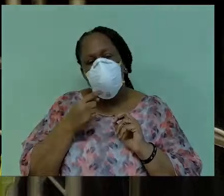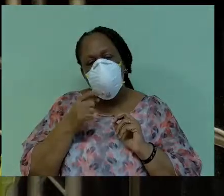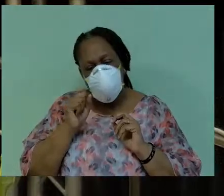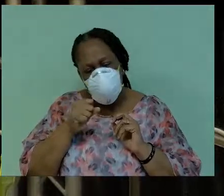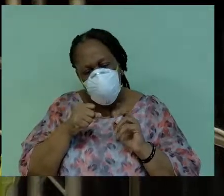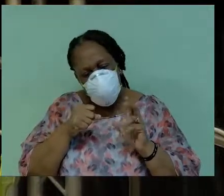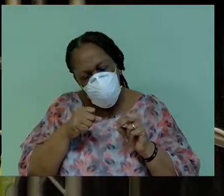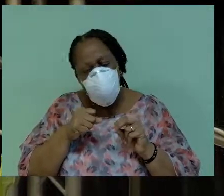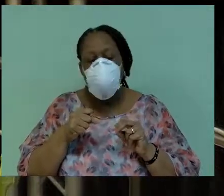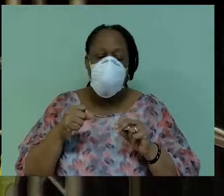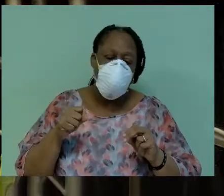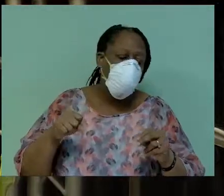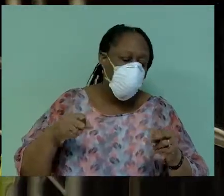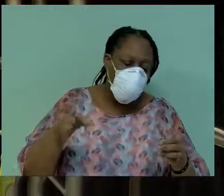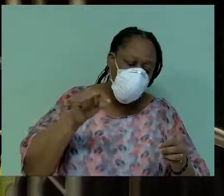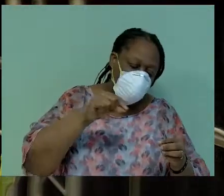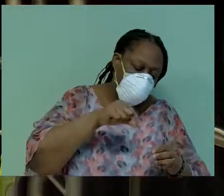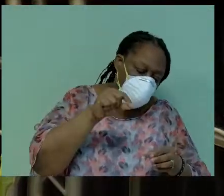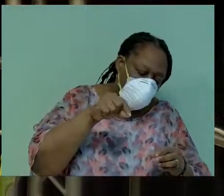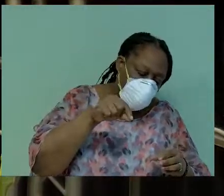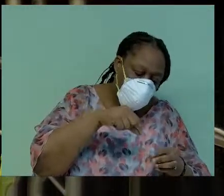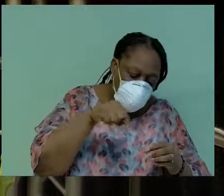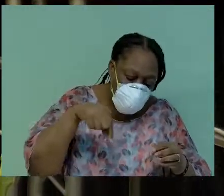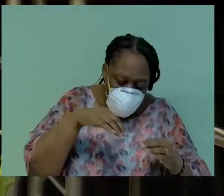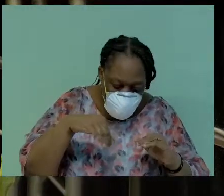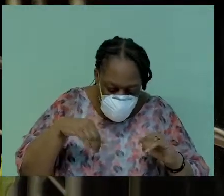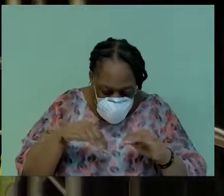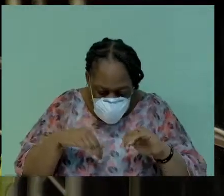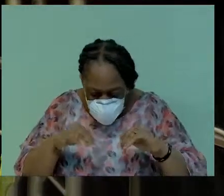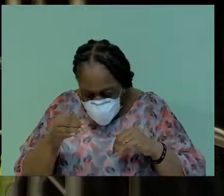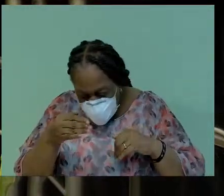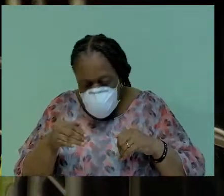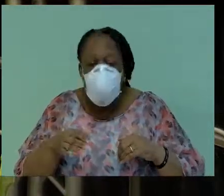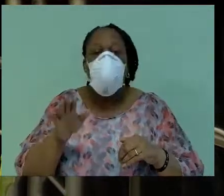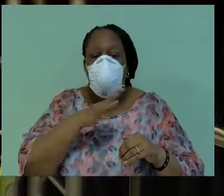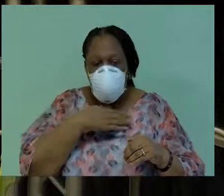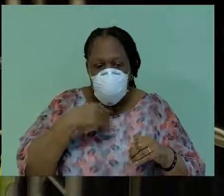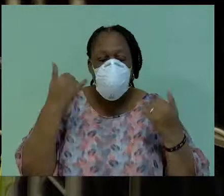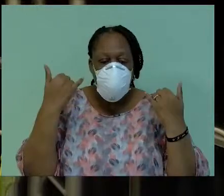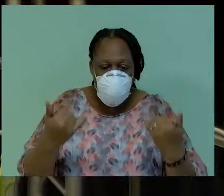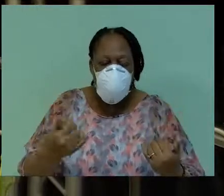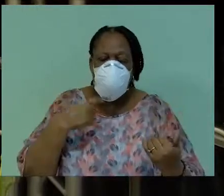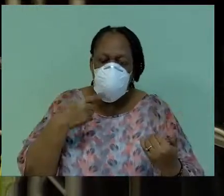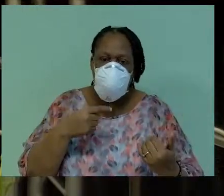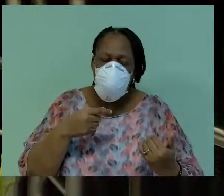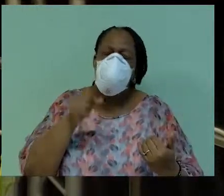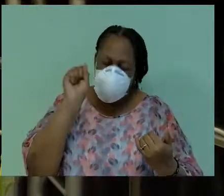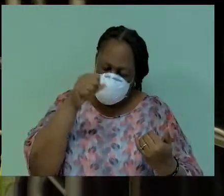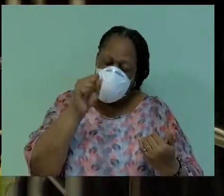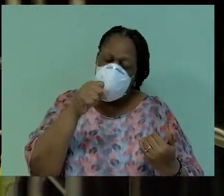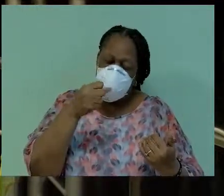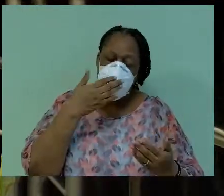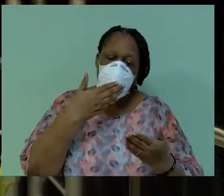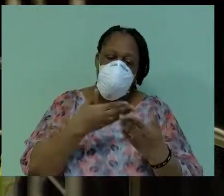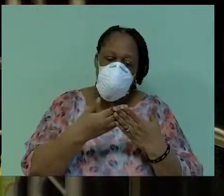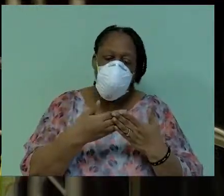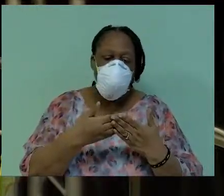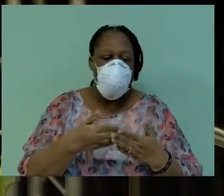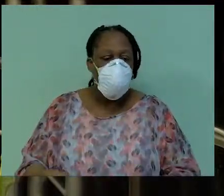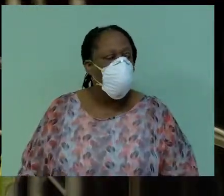fit for purpose in terms of fighting the COVID-19, so we have no issues